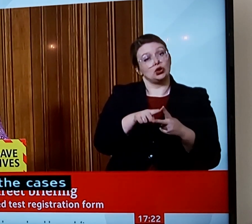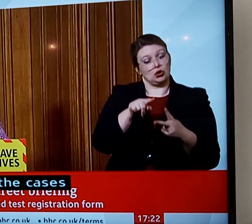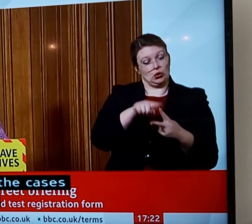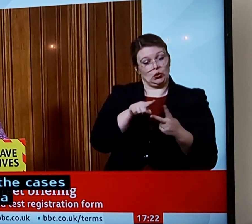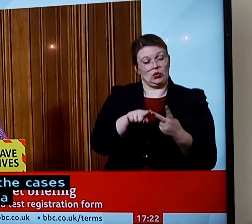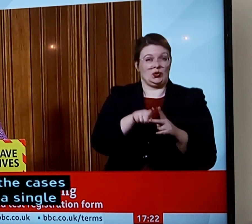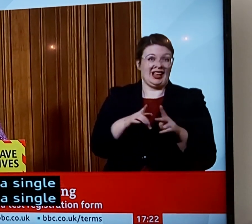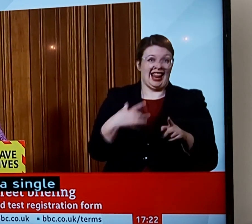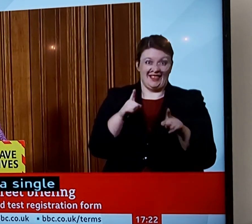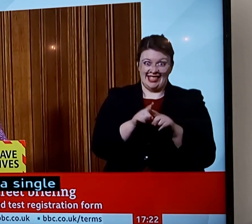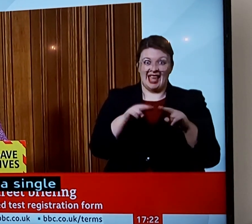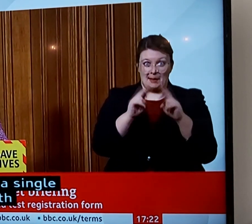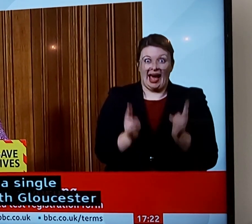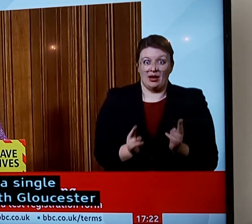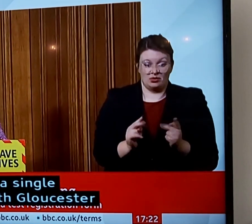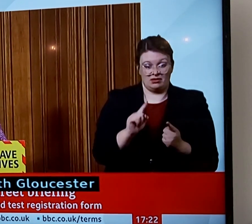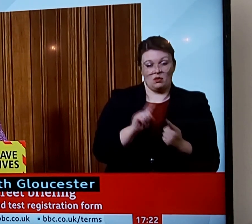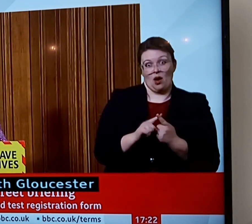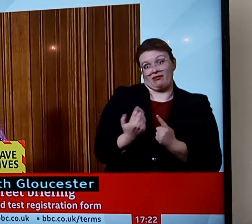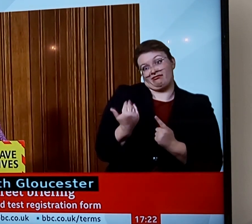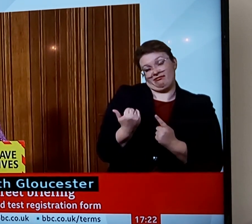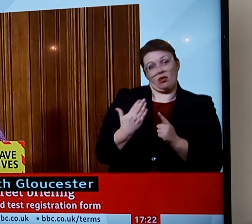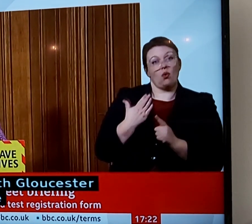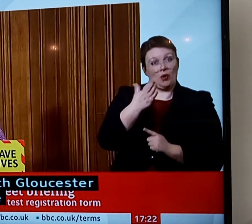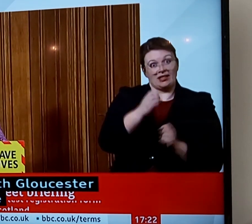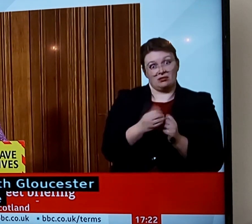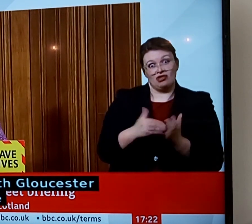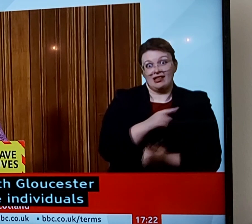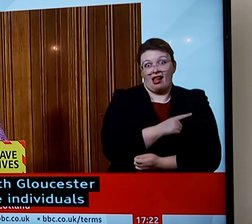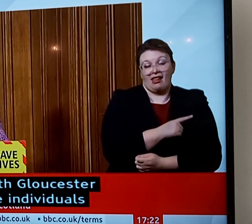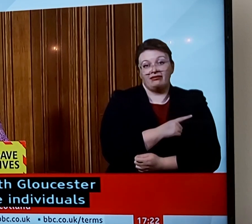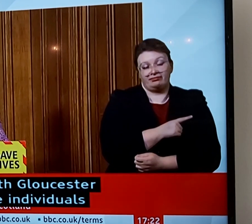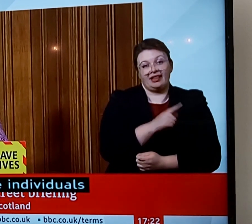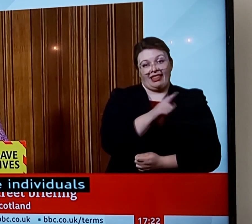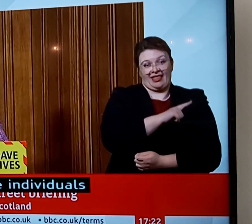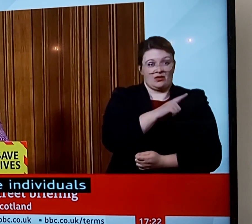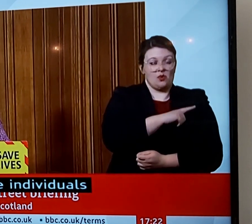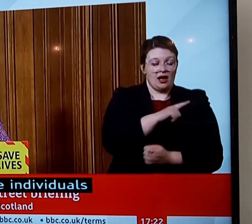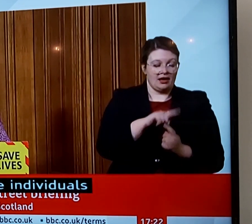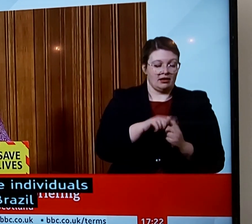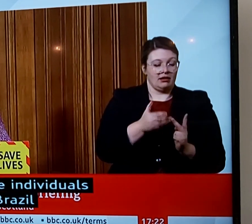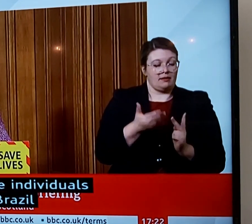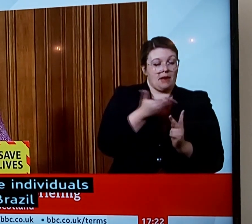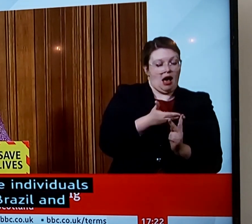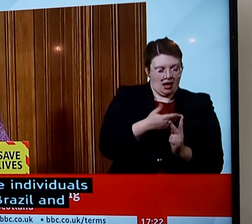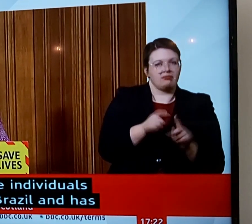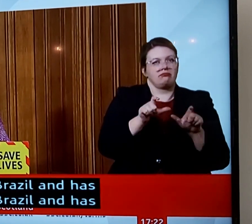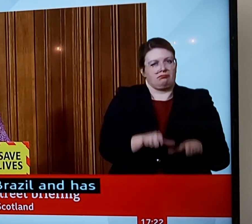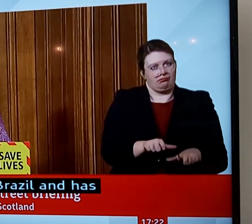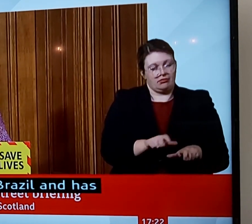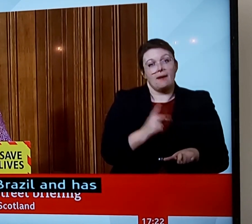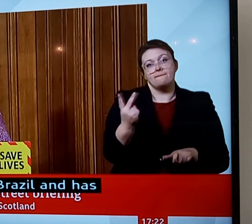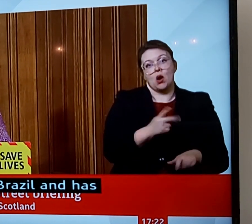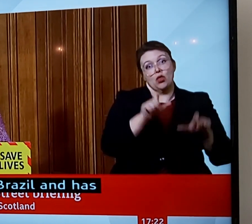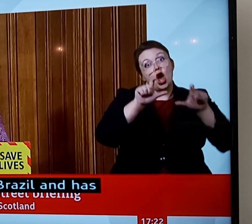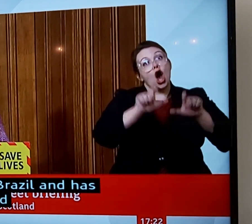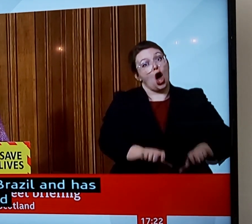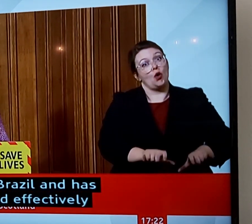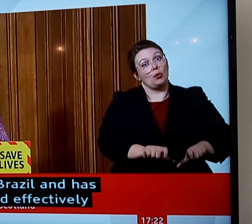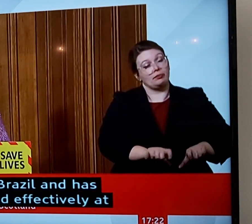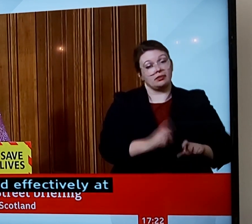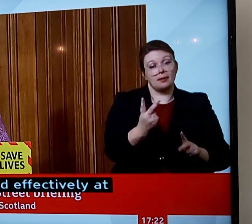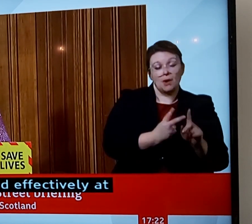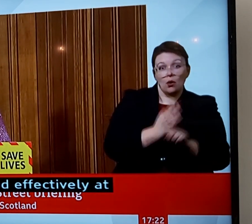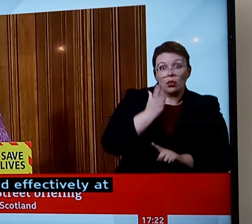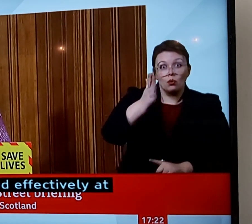subsequently isolated effectively at home. The household developed symptoms shortly afterwards, and household members went forward,